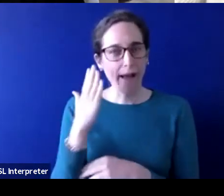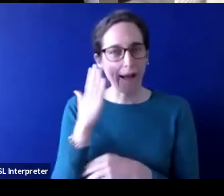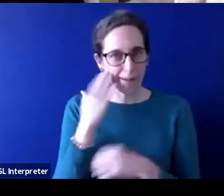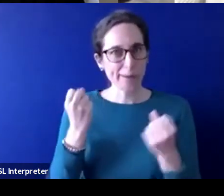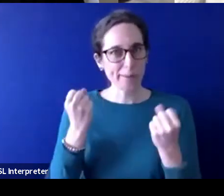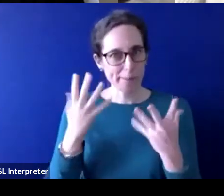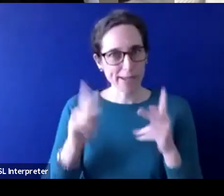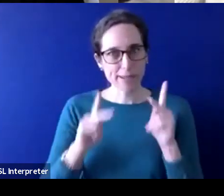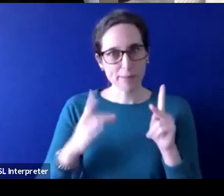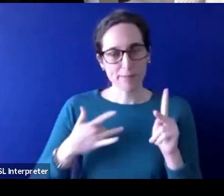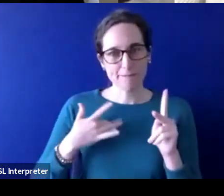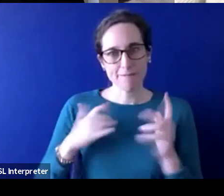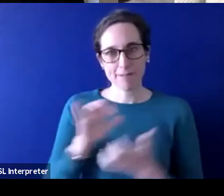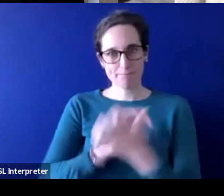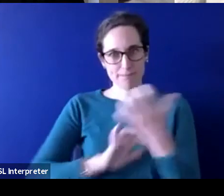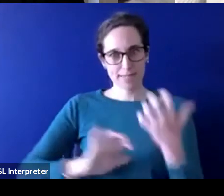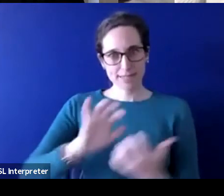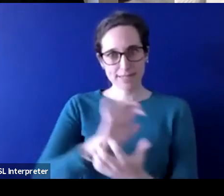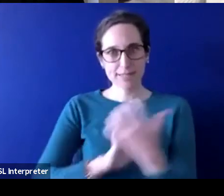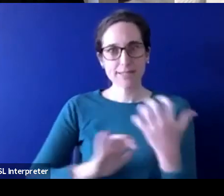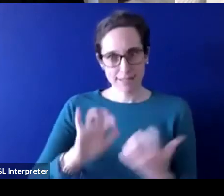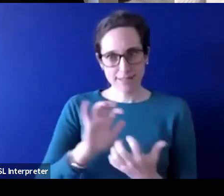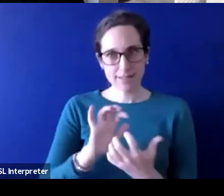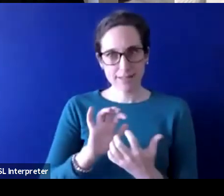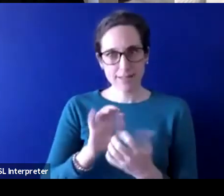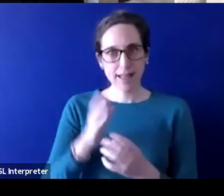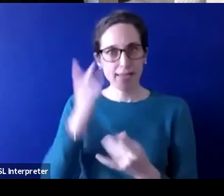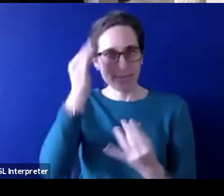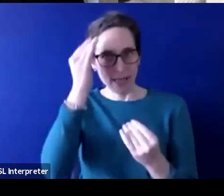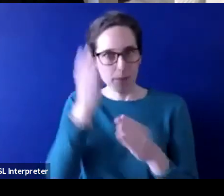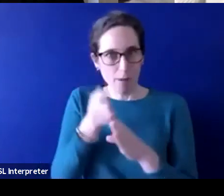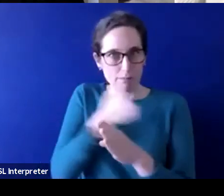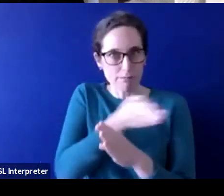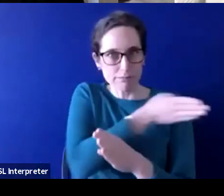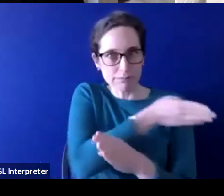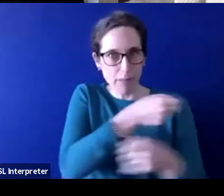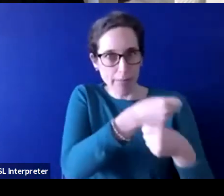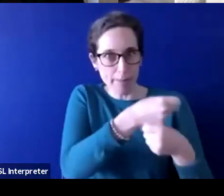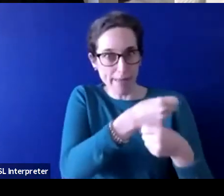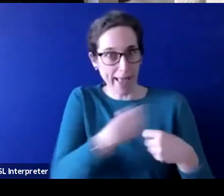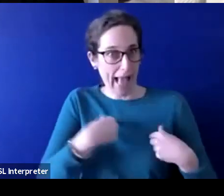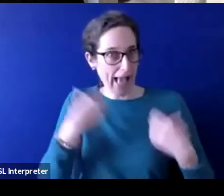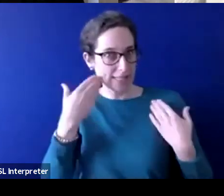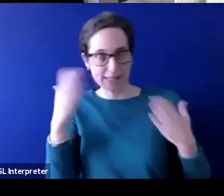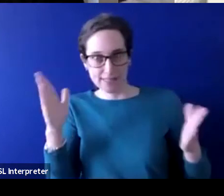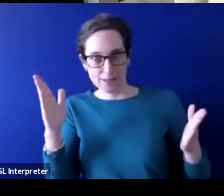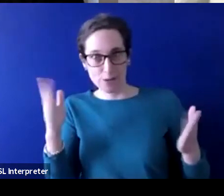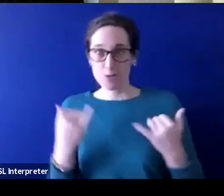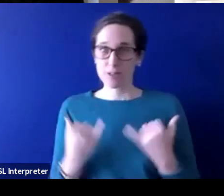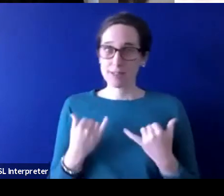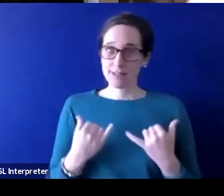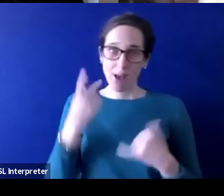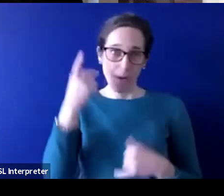that movie. Knew a little bit about the making of it that I didn't know. So now I think differently about it,